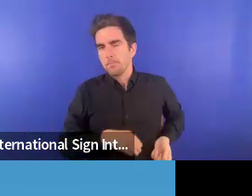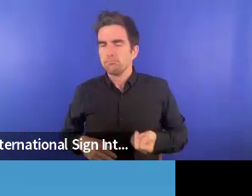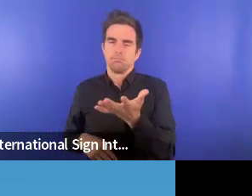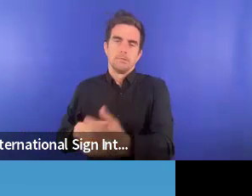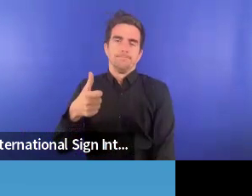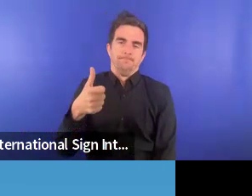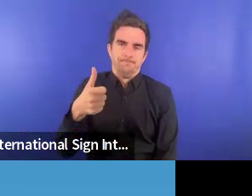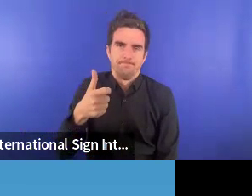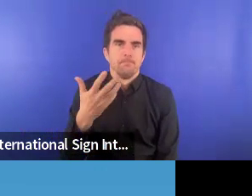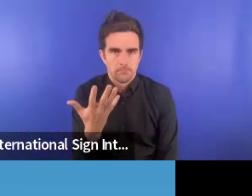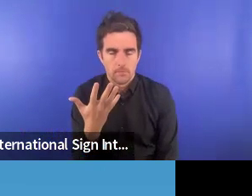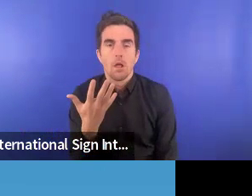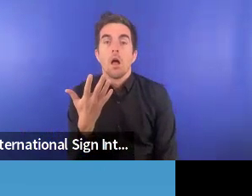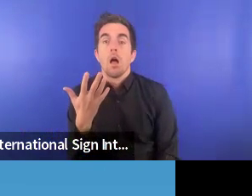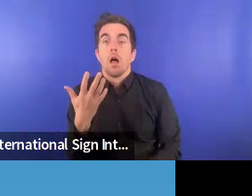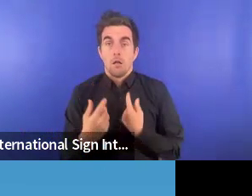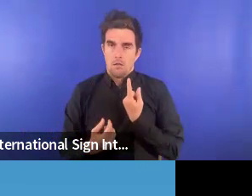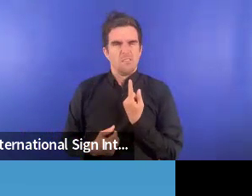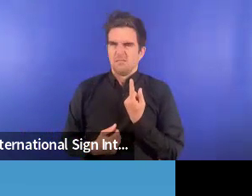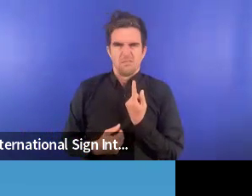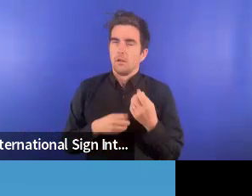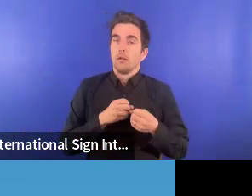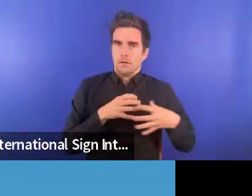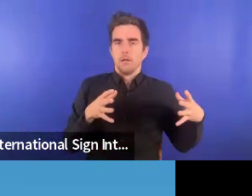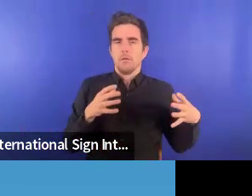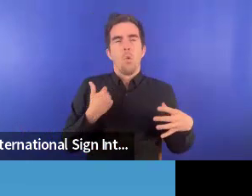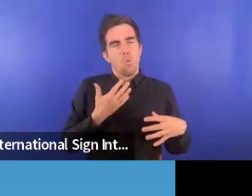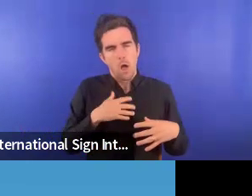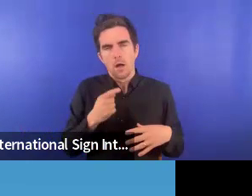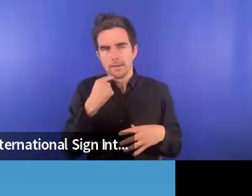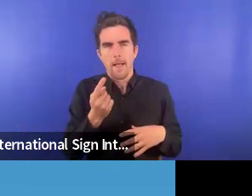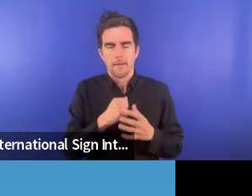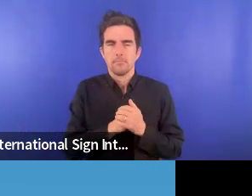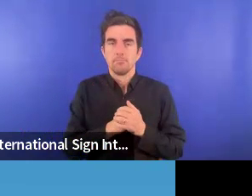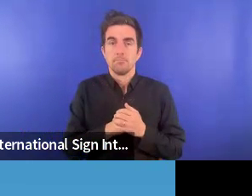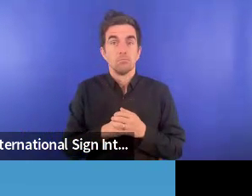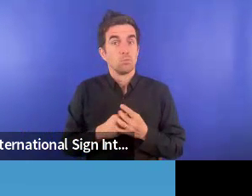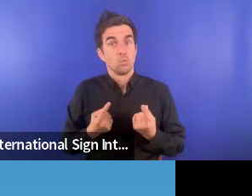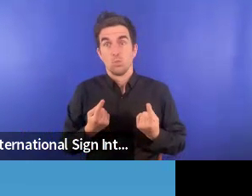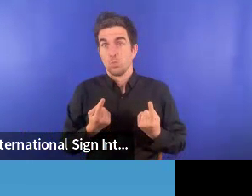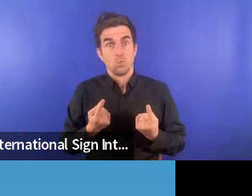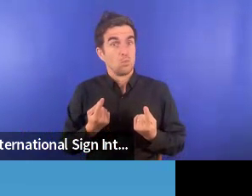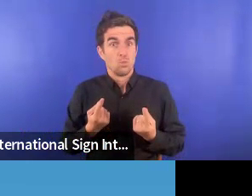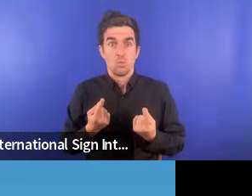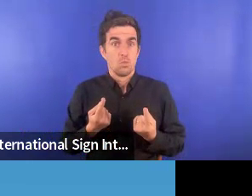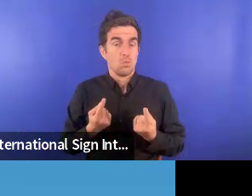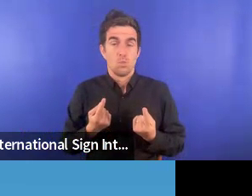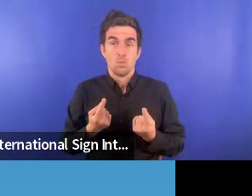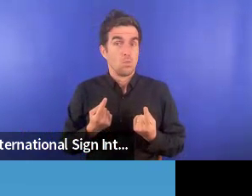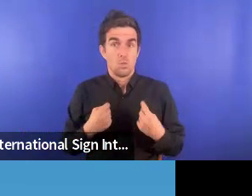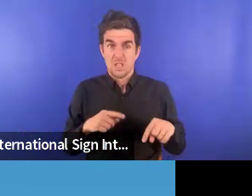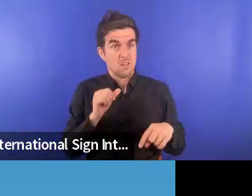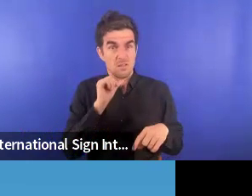don't write these letters collectively, we end up sending various different asks and